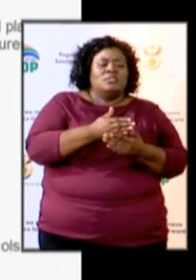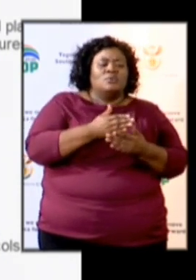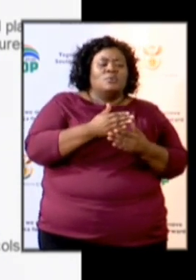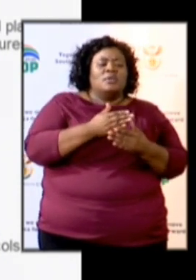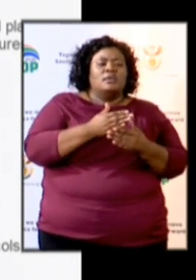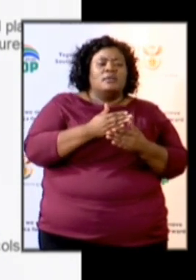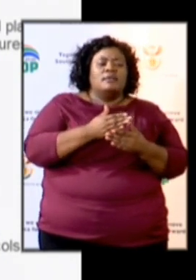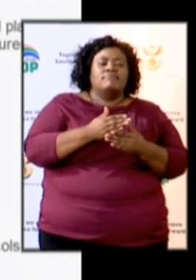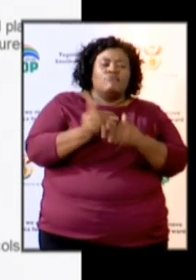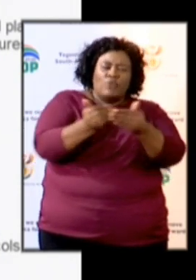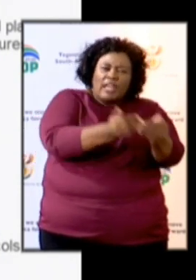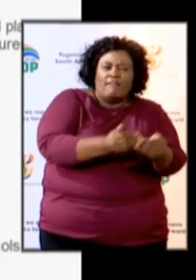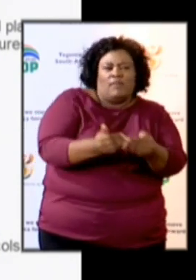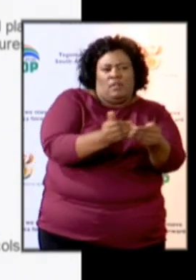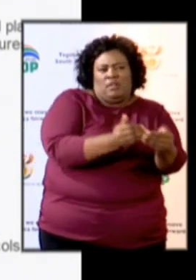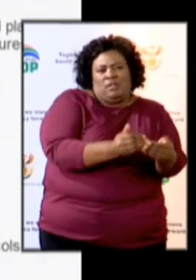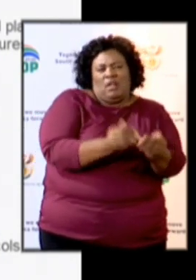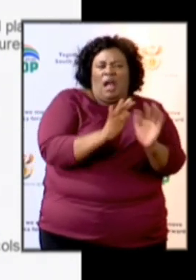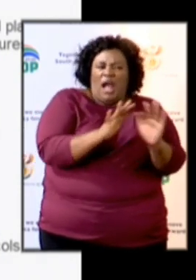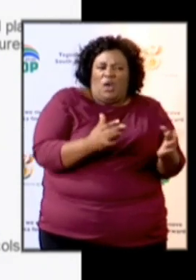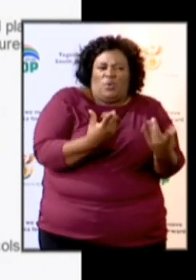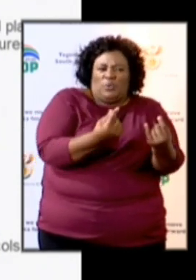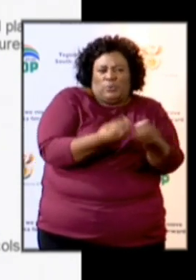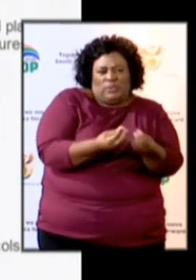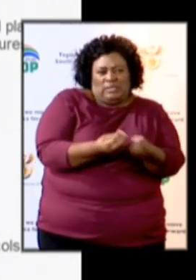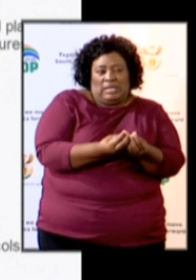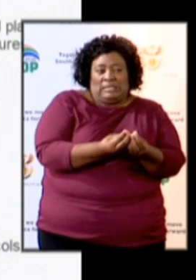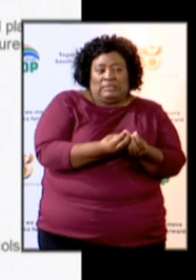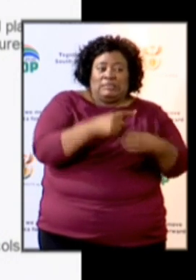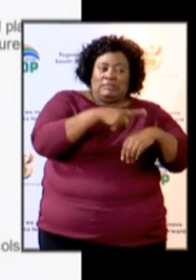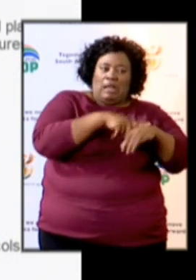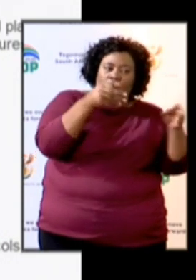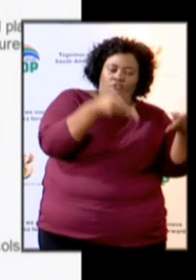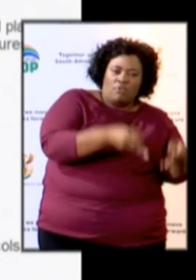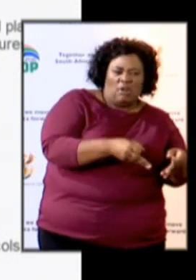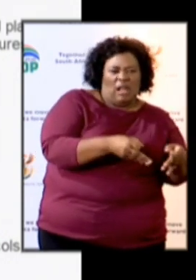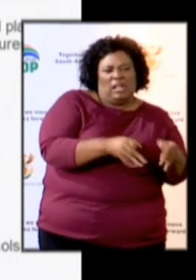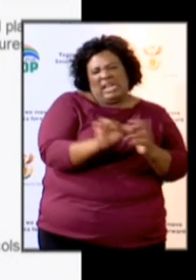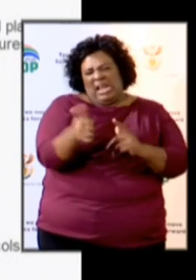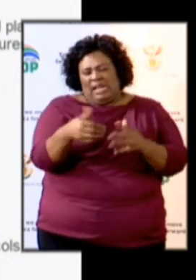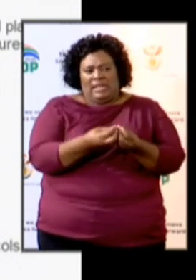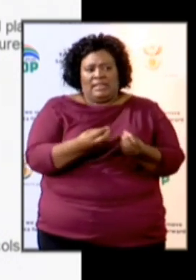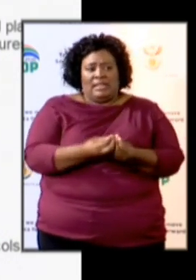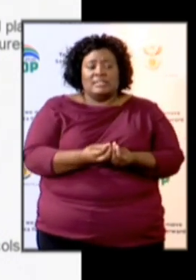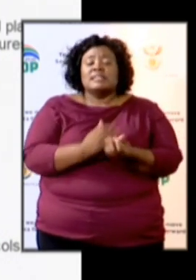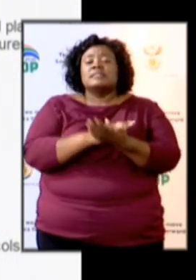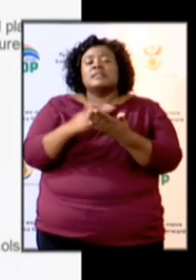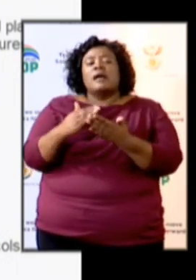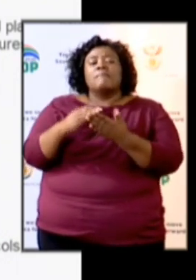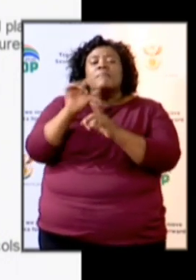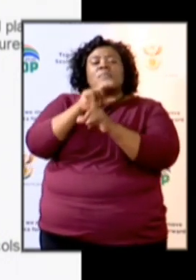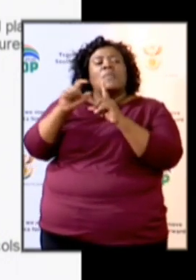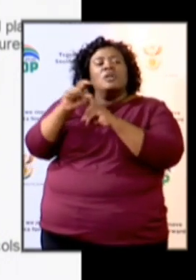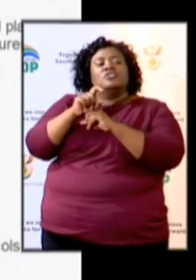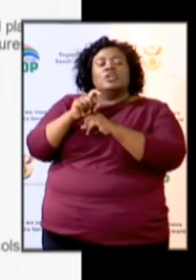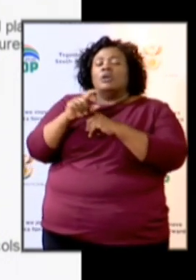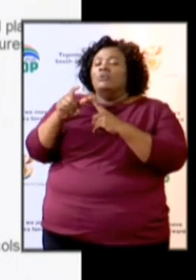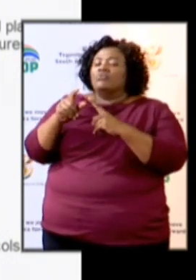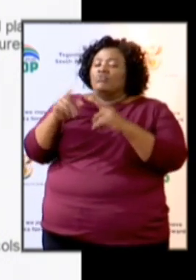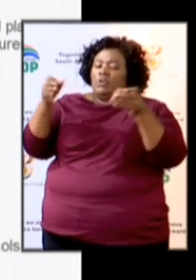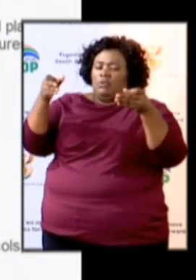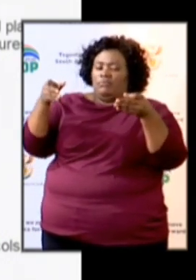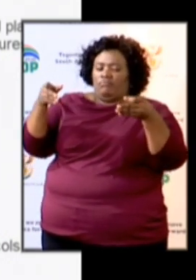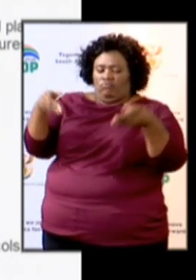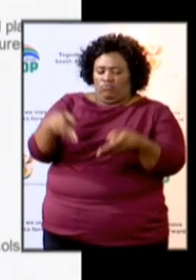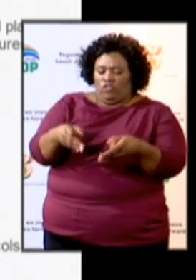of the virus. In some of our cultures, when we come back from the grave, we